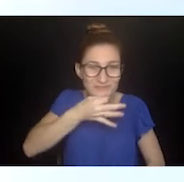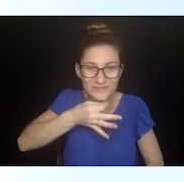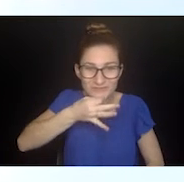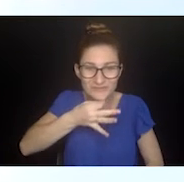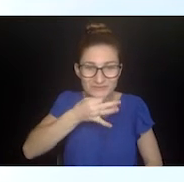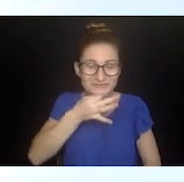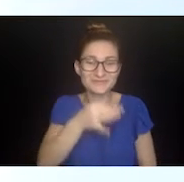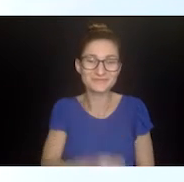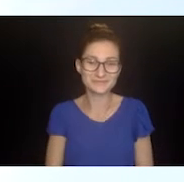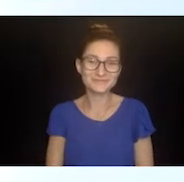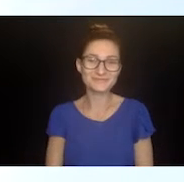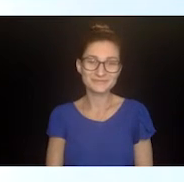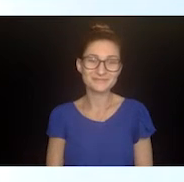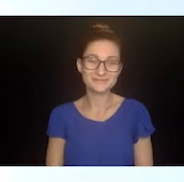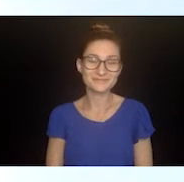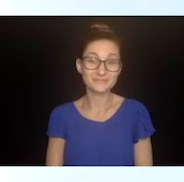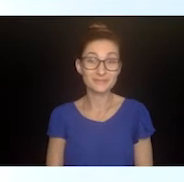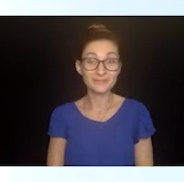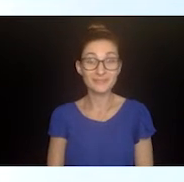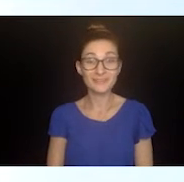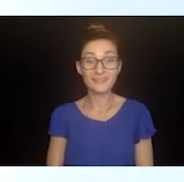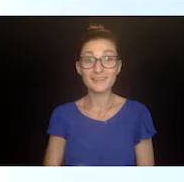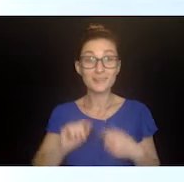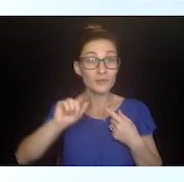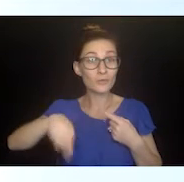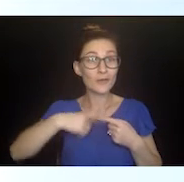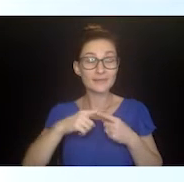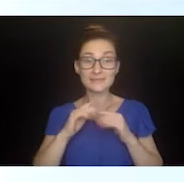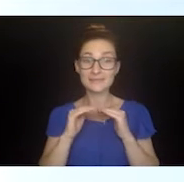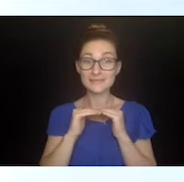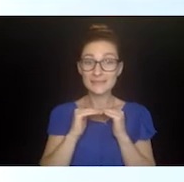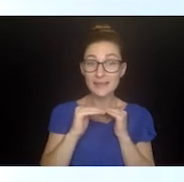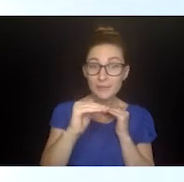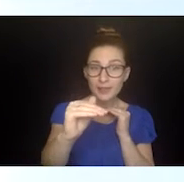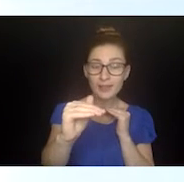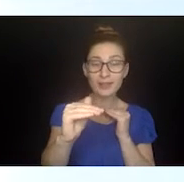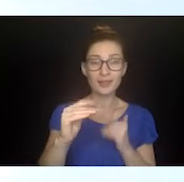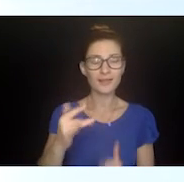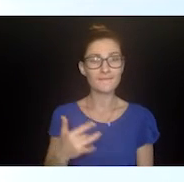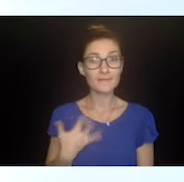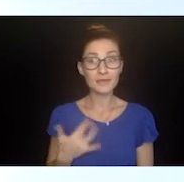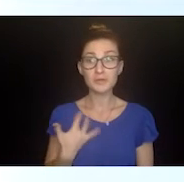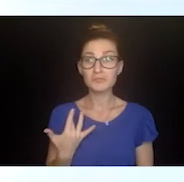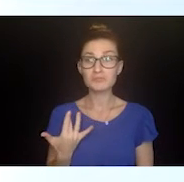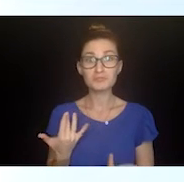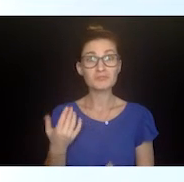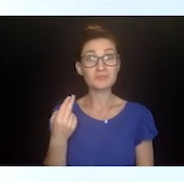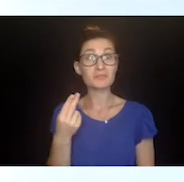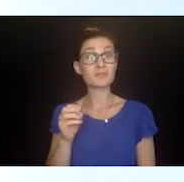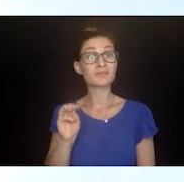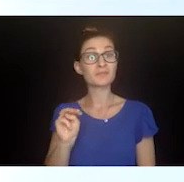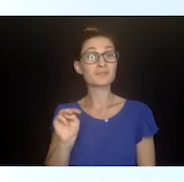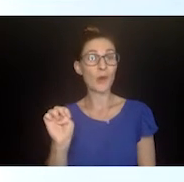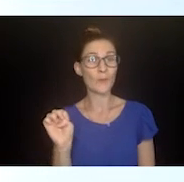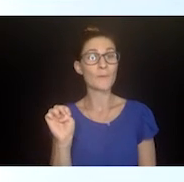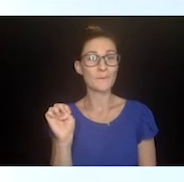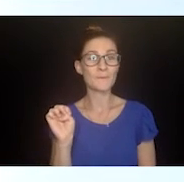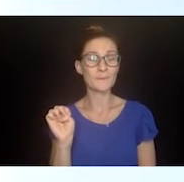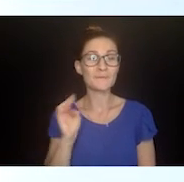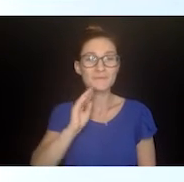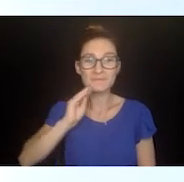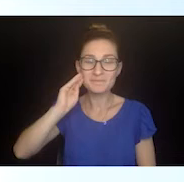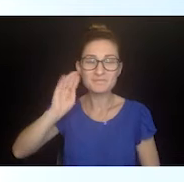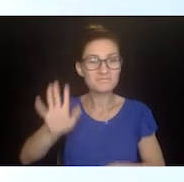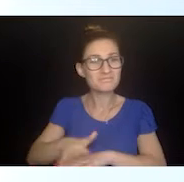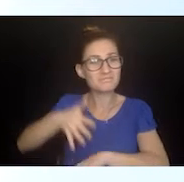And once he's stabilized and feels like he's home and just a sense